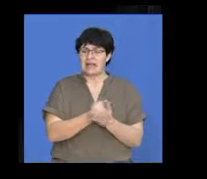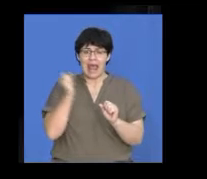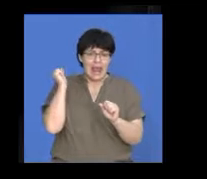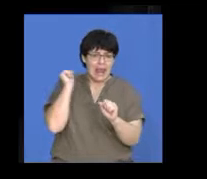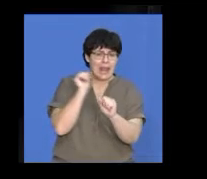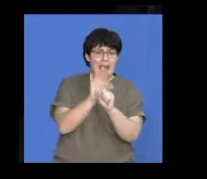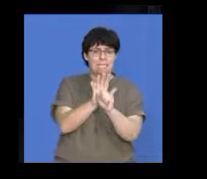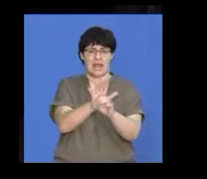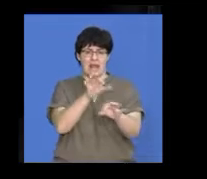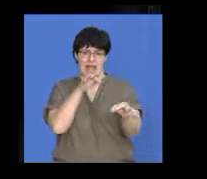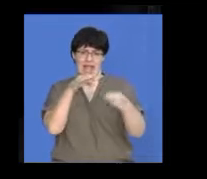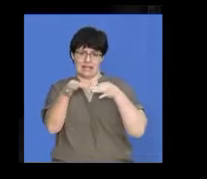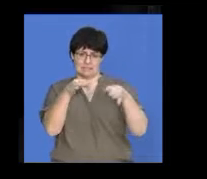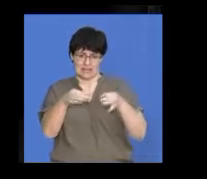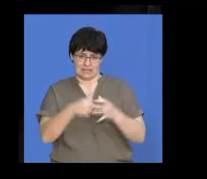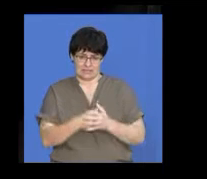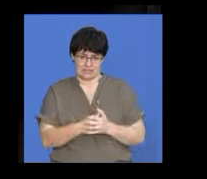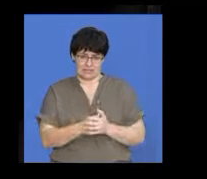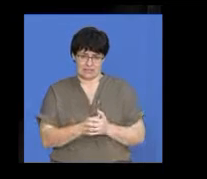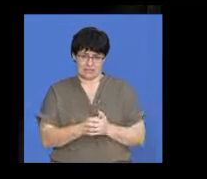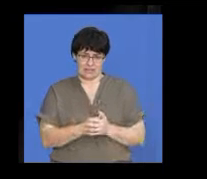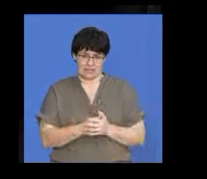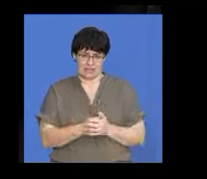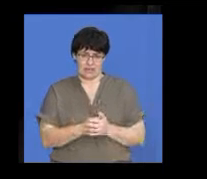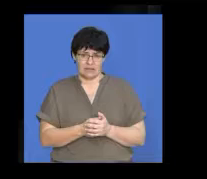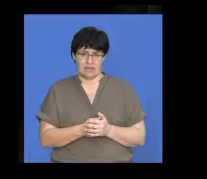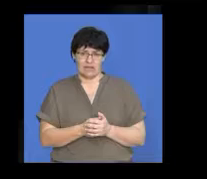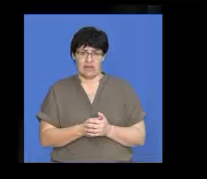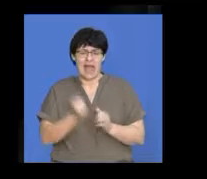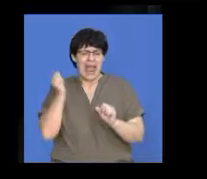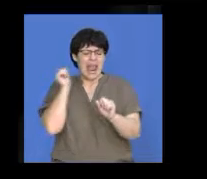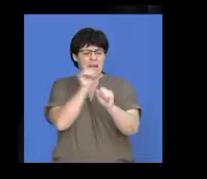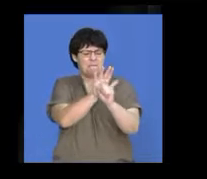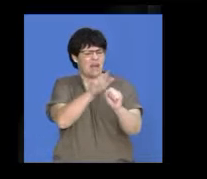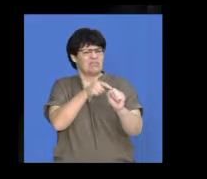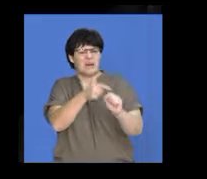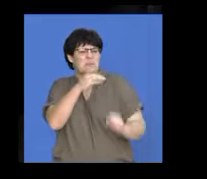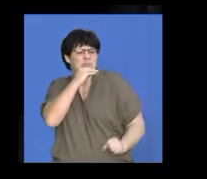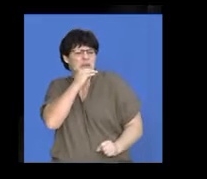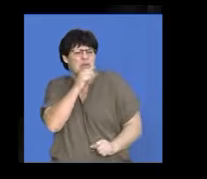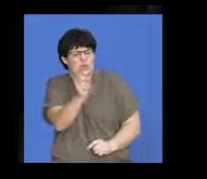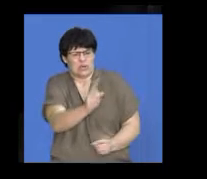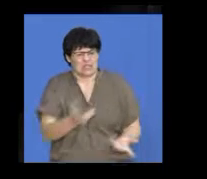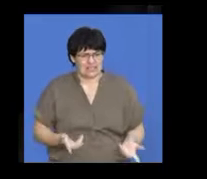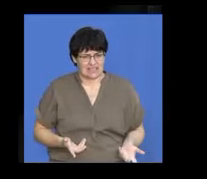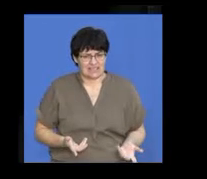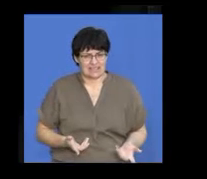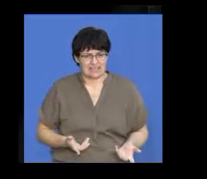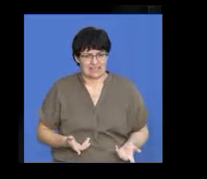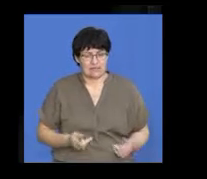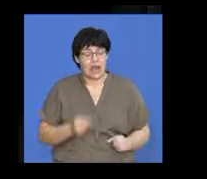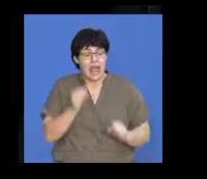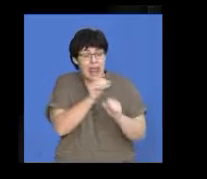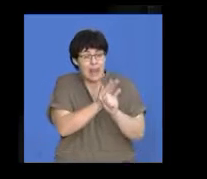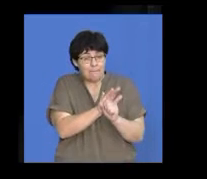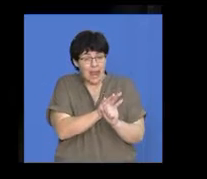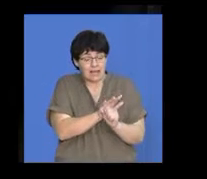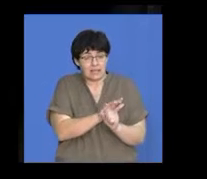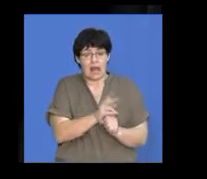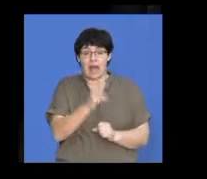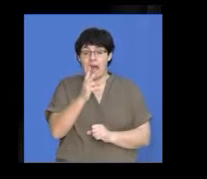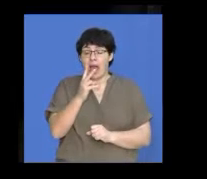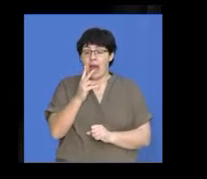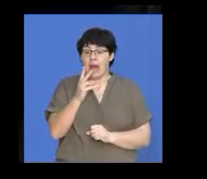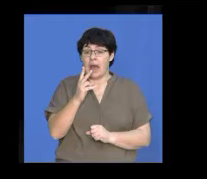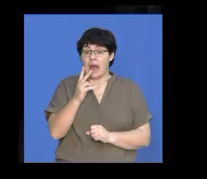impact. So you need to know the meaning of the word impact of the Black Power movement